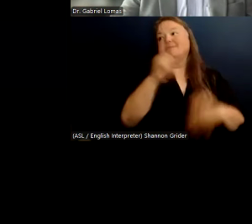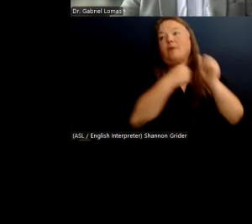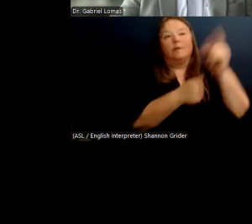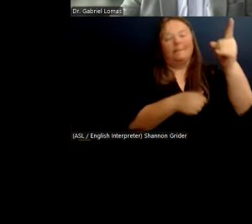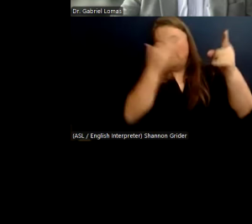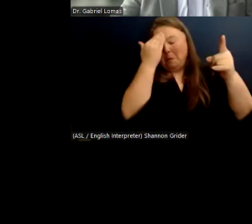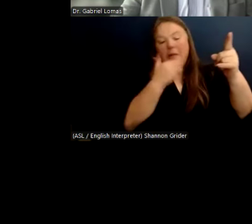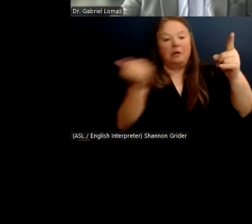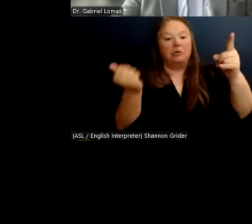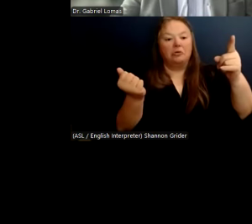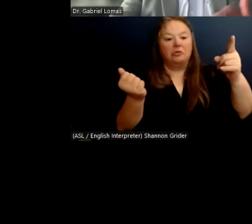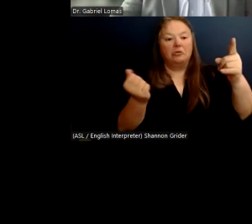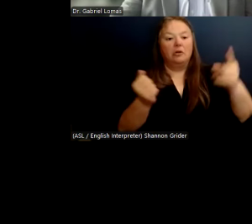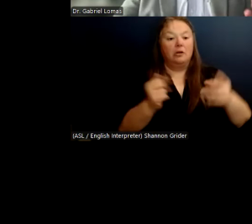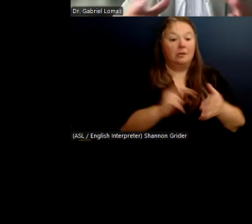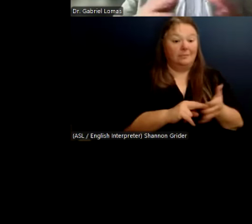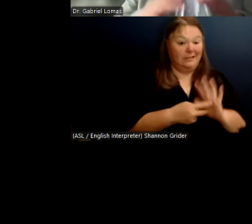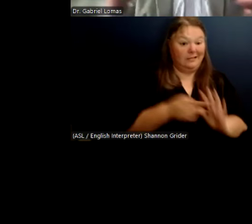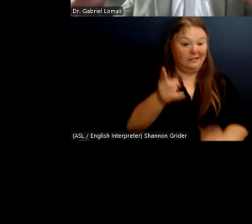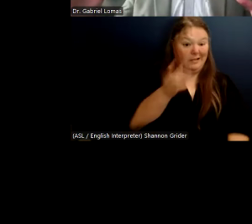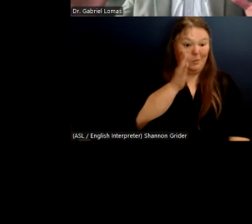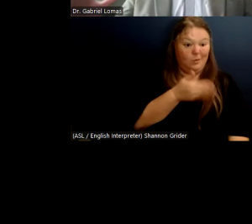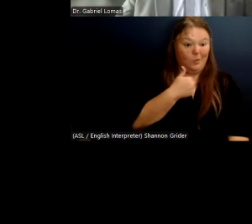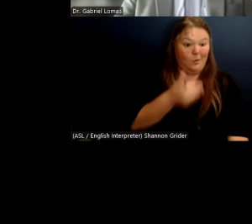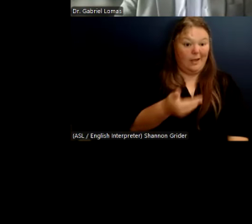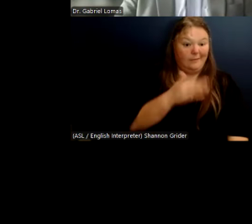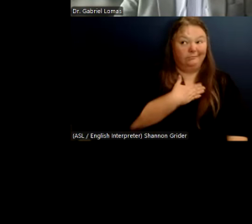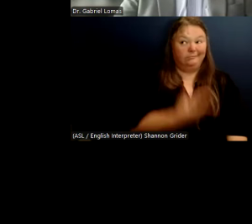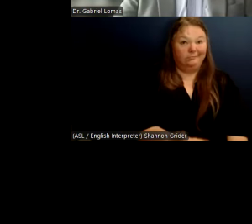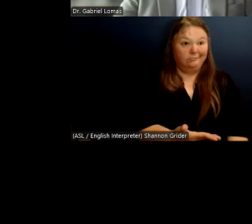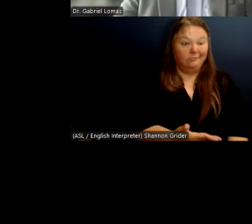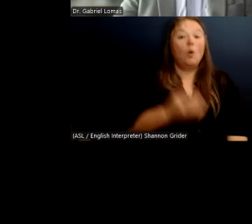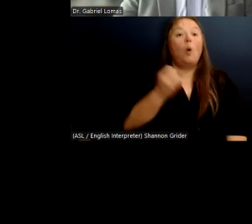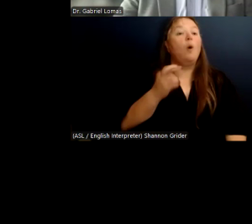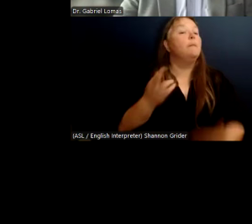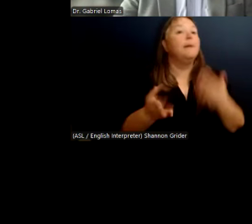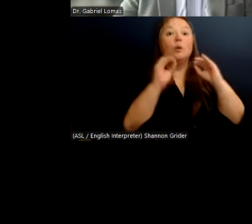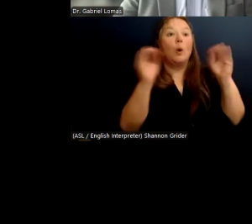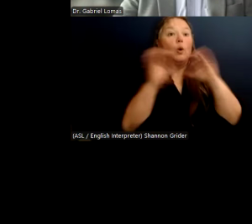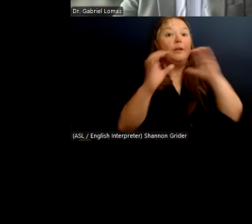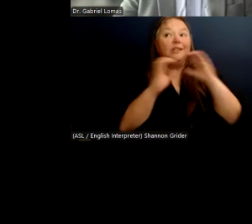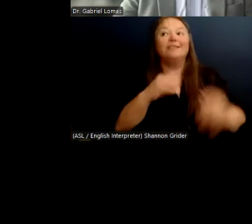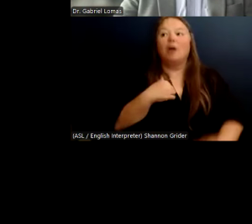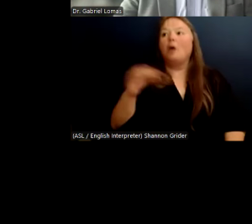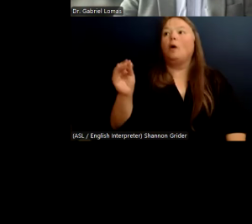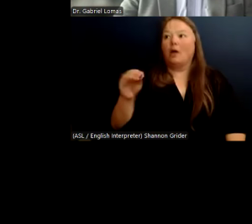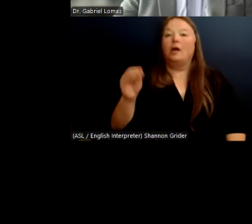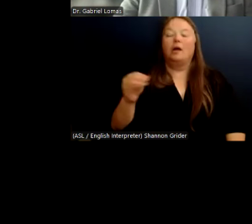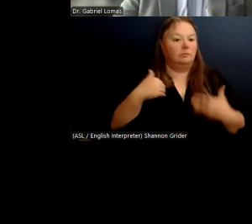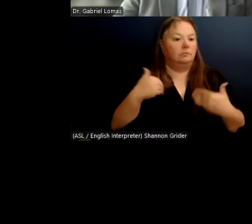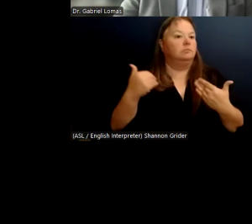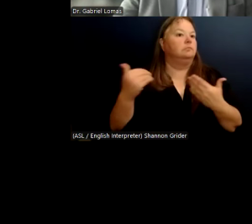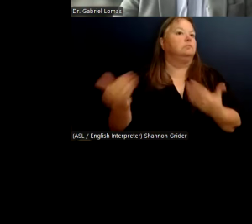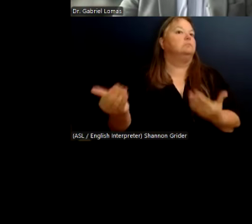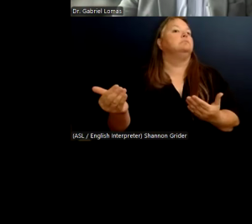will confess when maybe they have committed a crime, but it's not quite at the extent, but they will confess to that crime, to a much greater